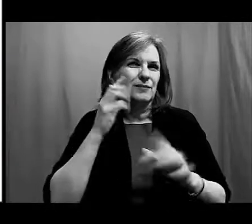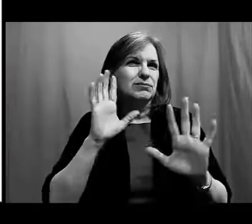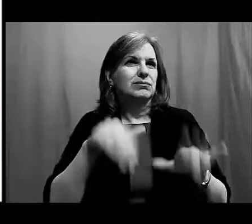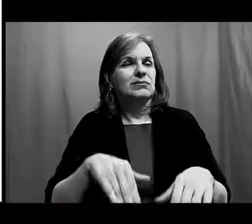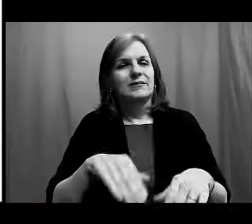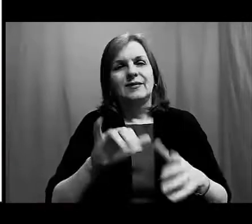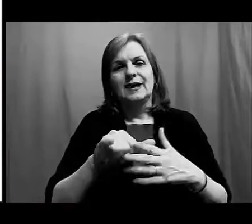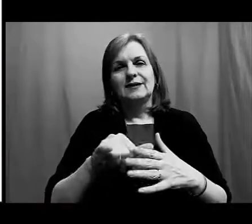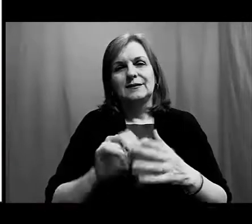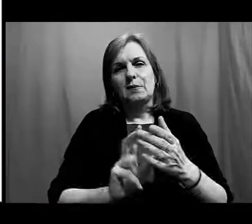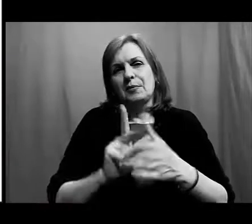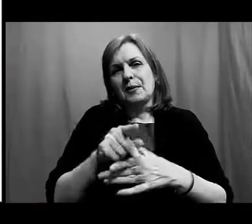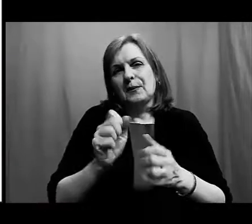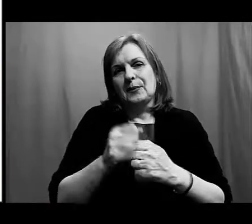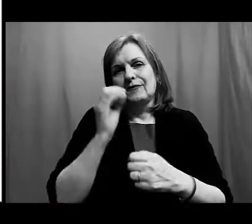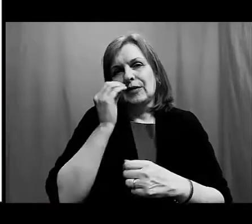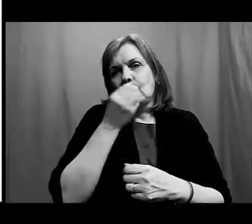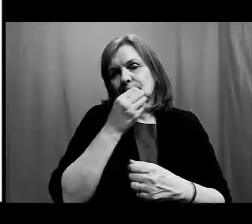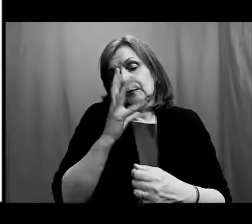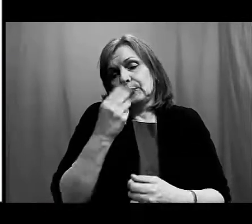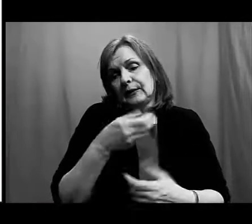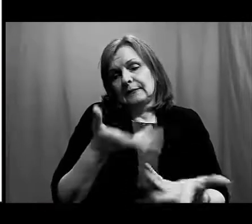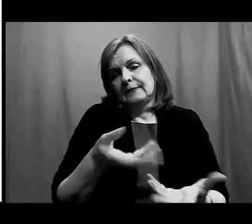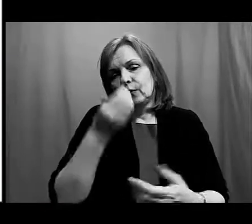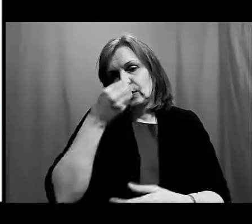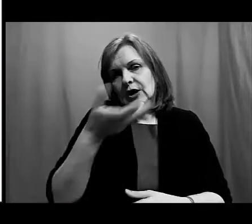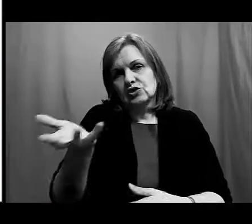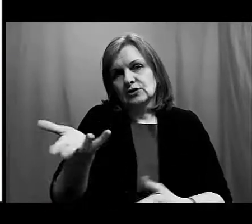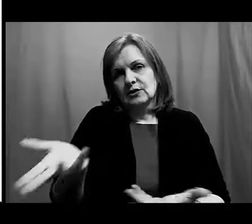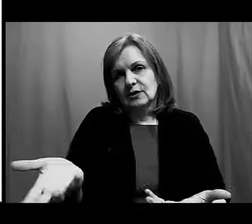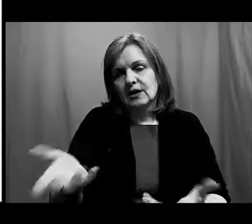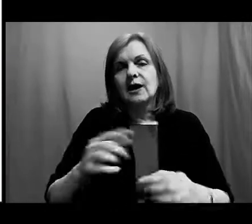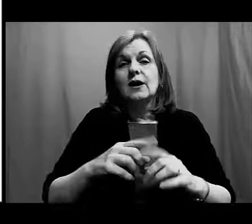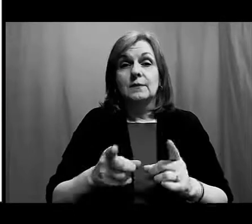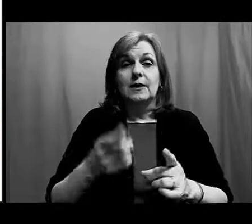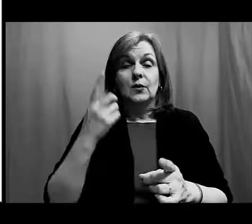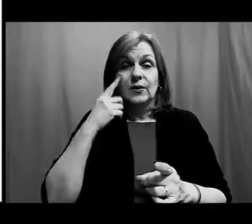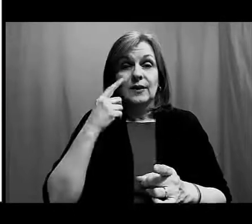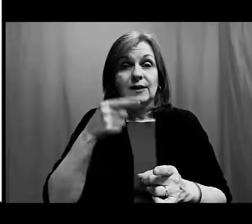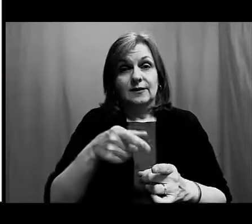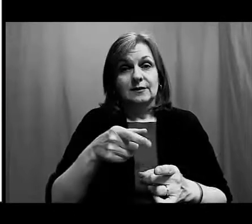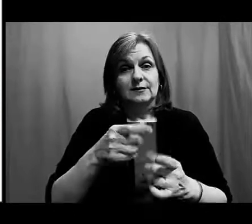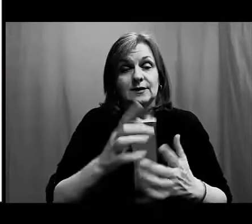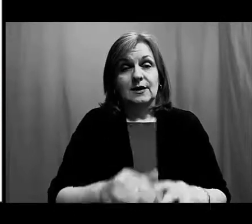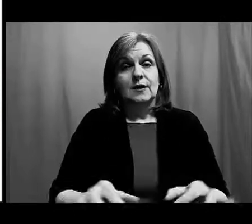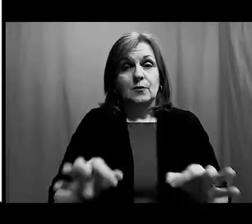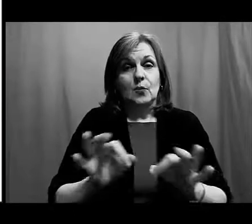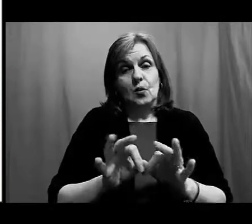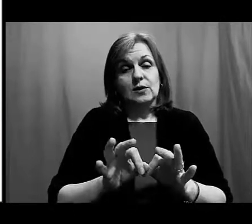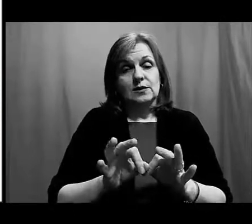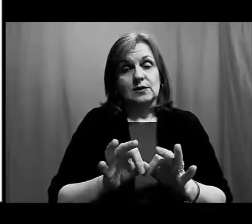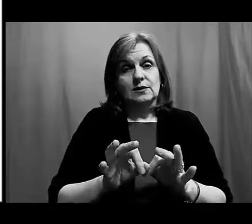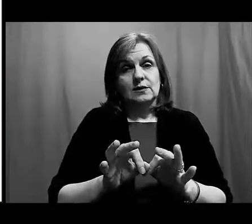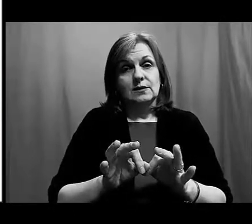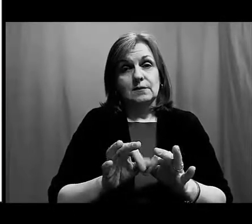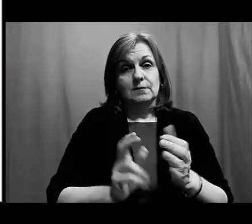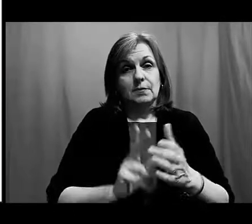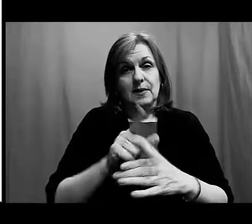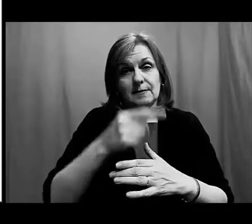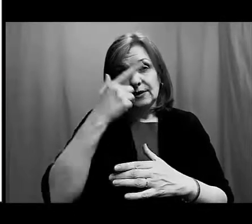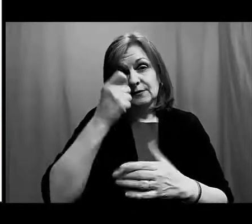these kinds of organisms, and you may think, well, it's a plant with flowers that's pretty, but who cares? We actually think that this is an